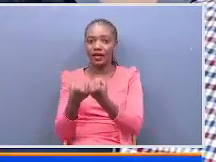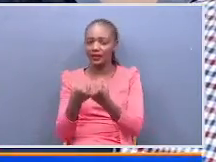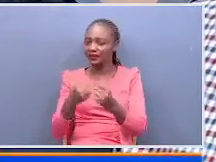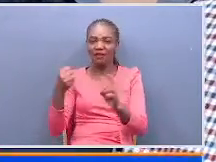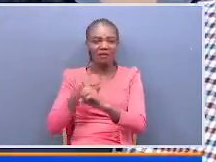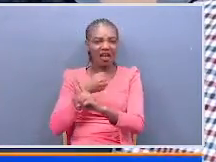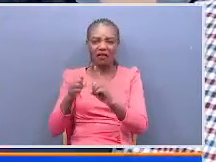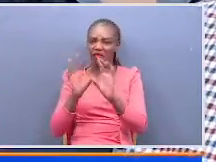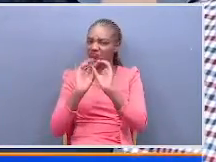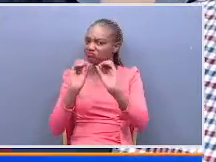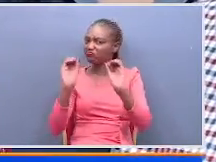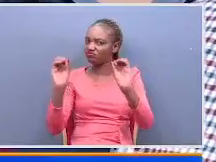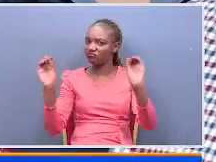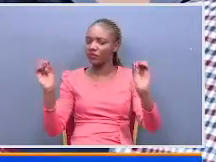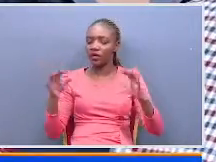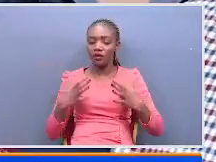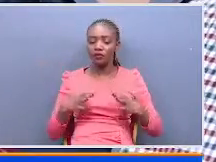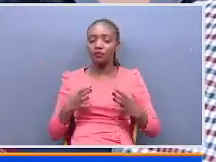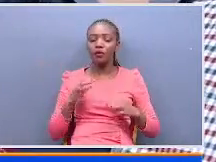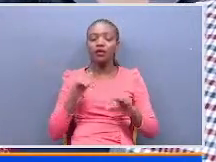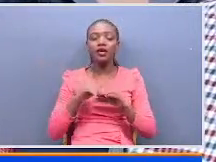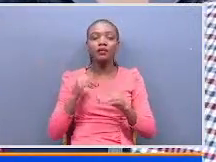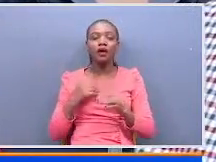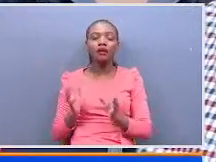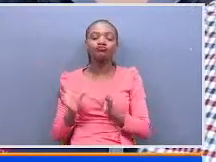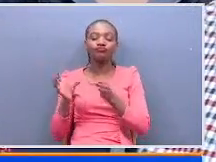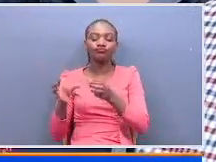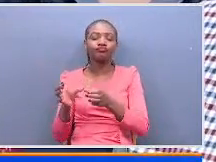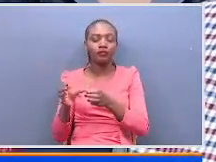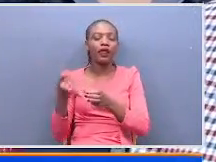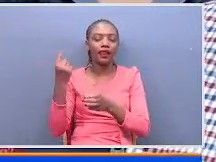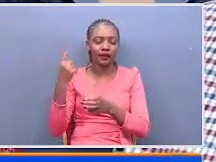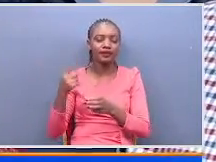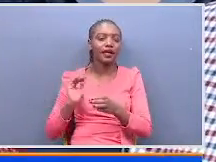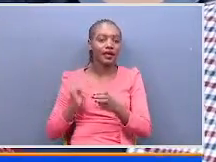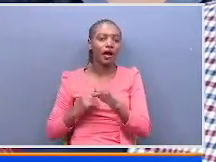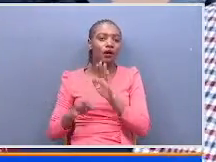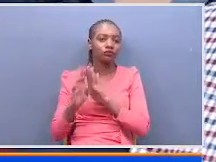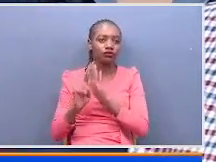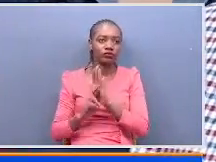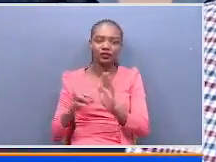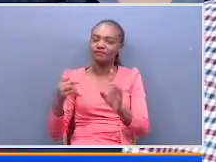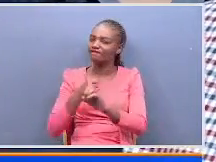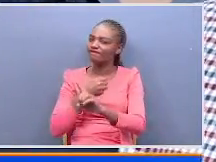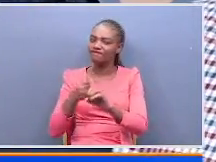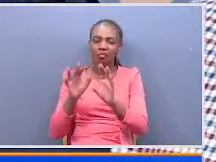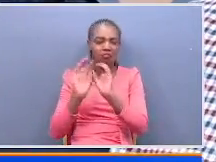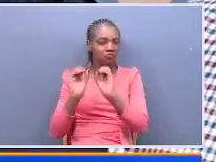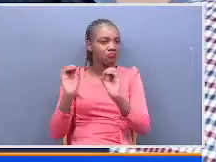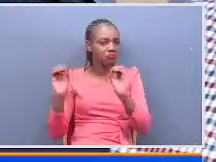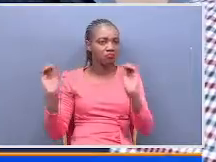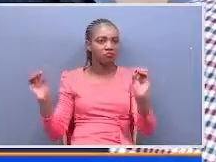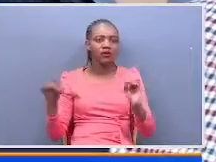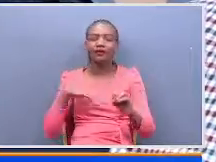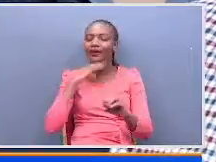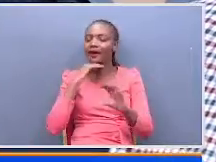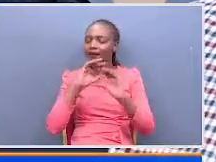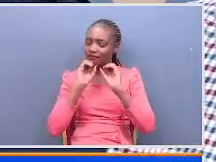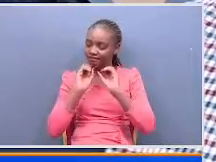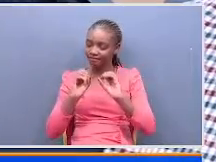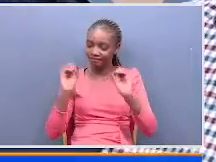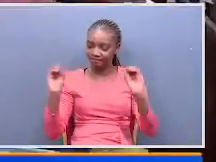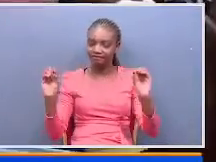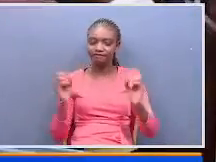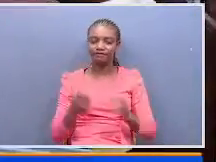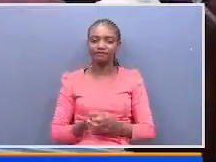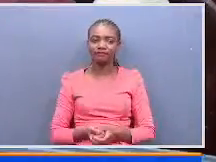by anybody. Those who are in my society, the ganja revolution will not die, even if the ganja people lose